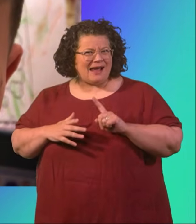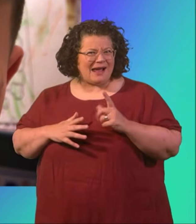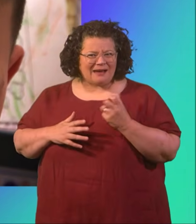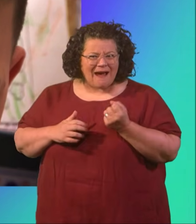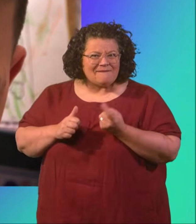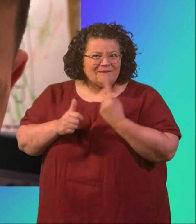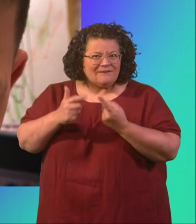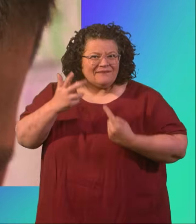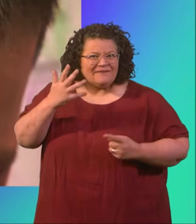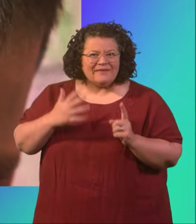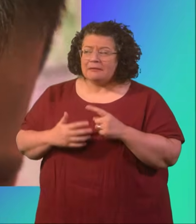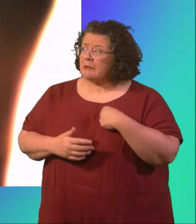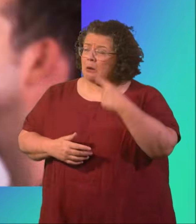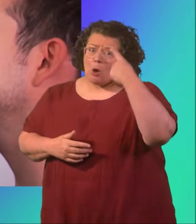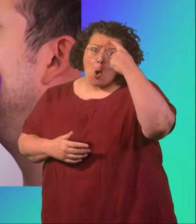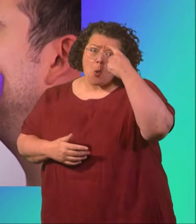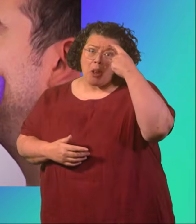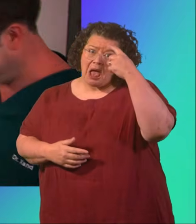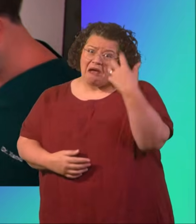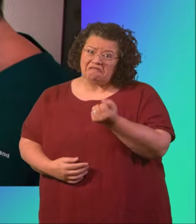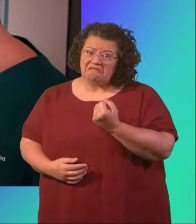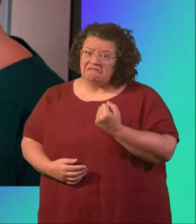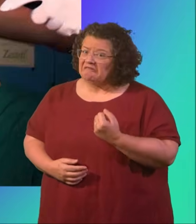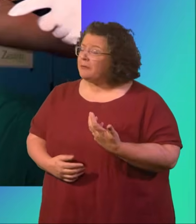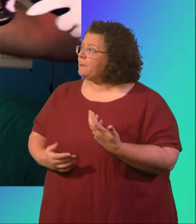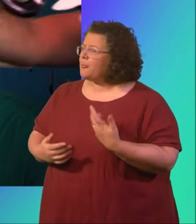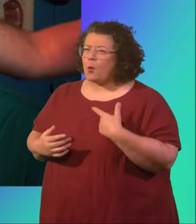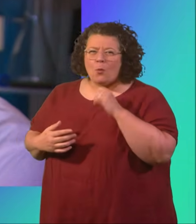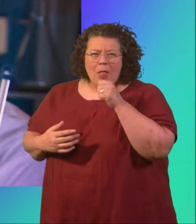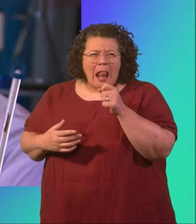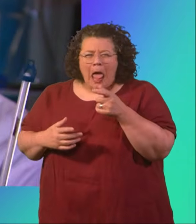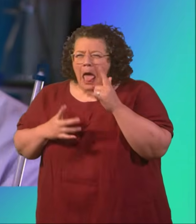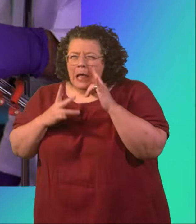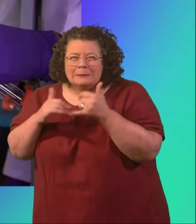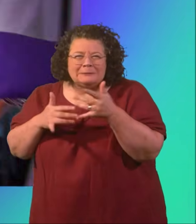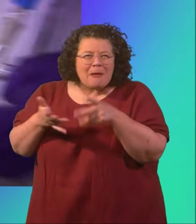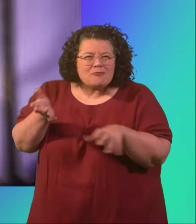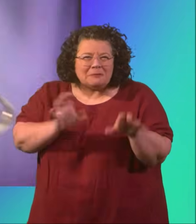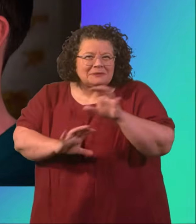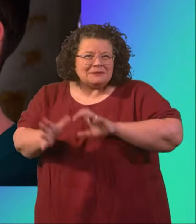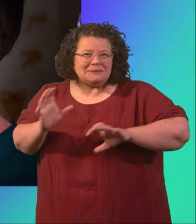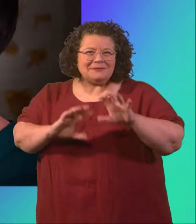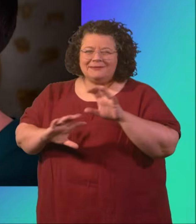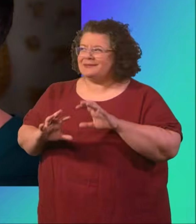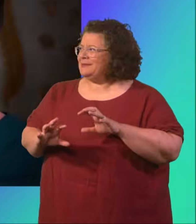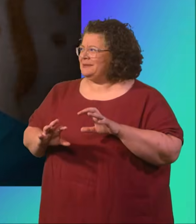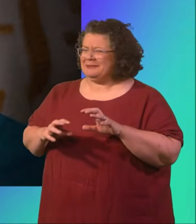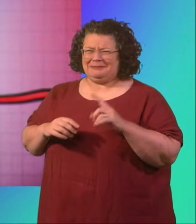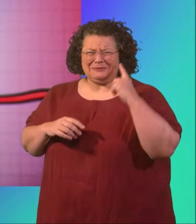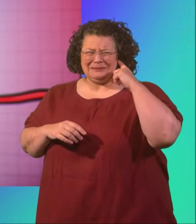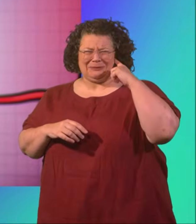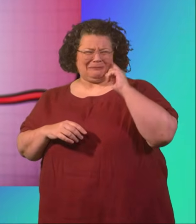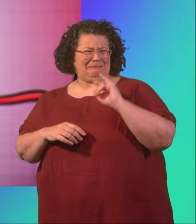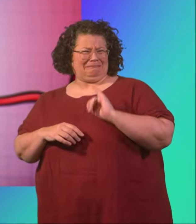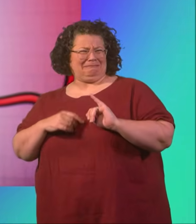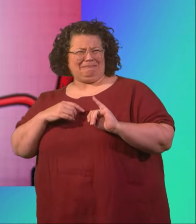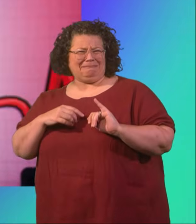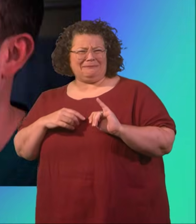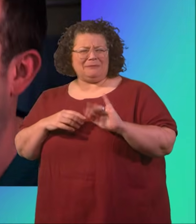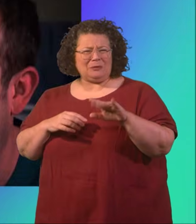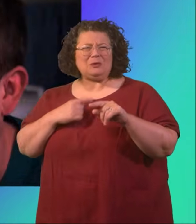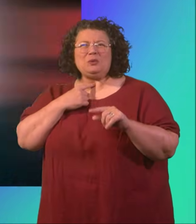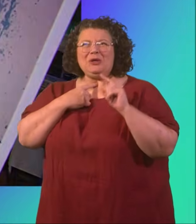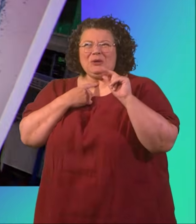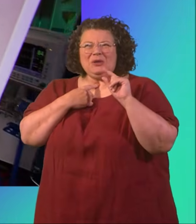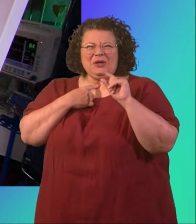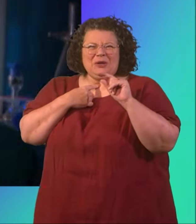big hole in my head. We'll be doing awesome experiments. You sound ridiculous. Pipe down,